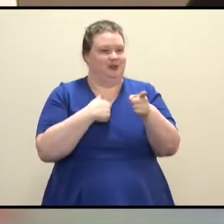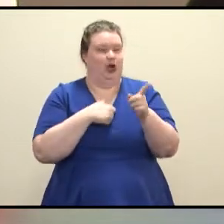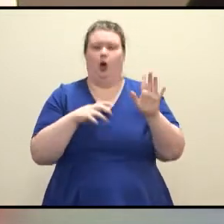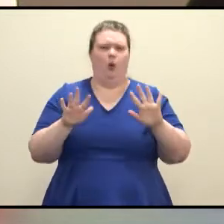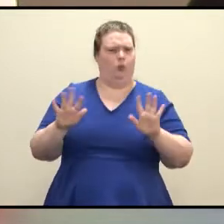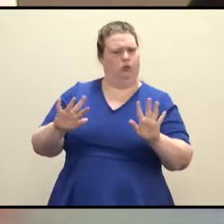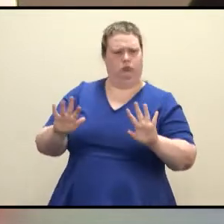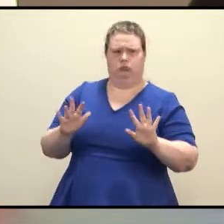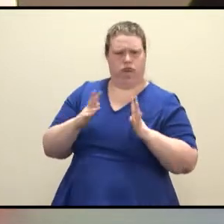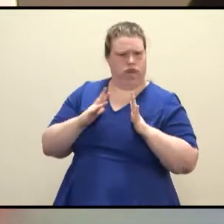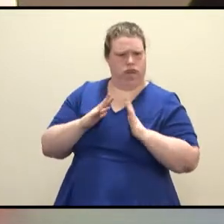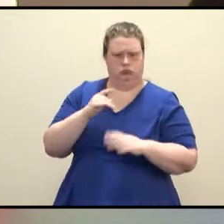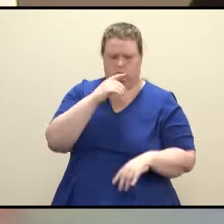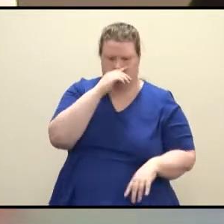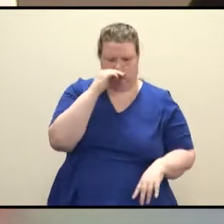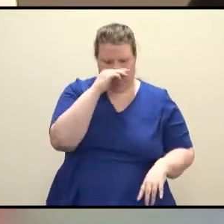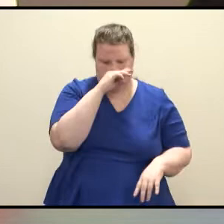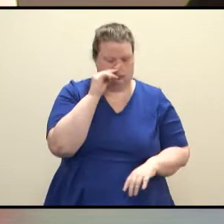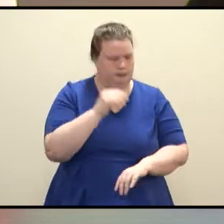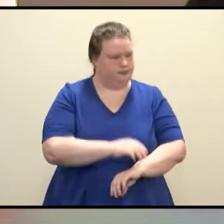No, you're fine. You're fine.